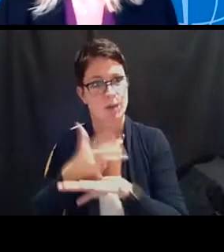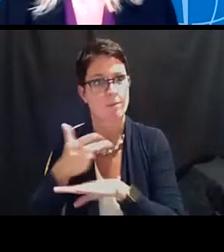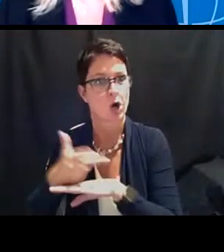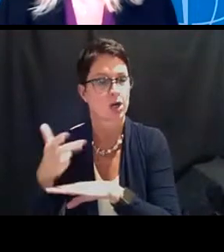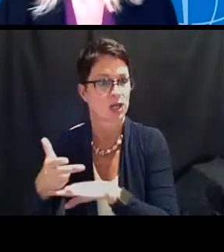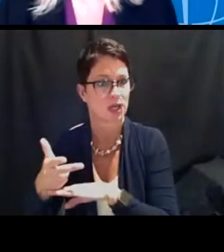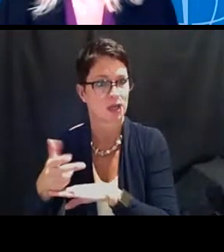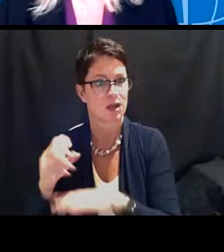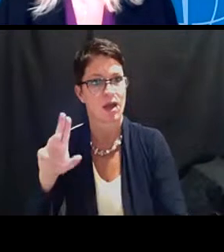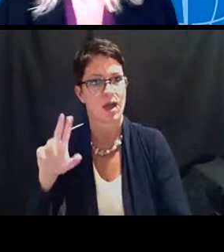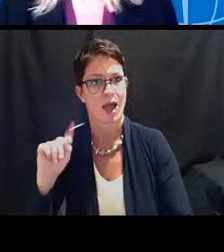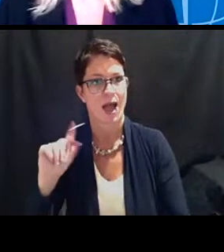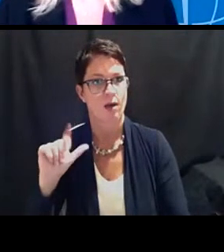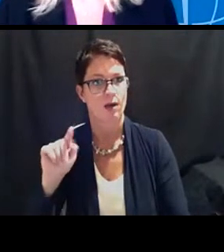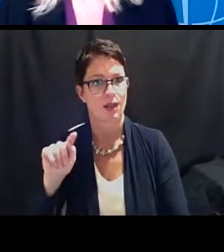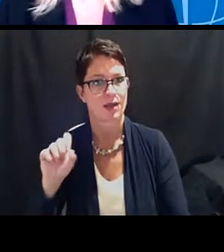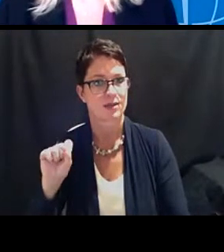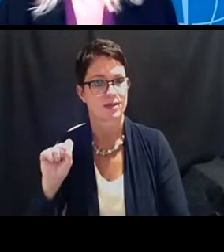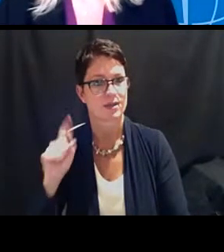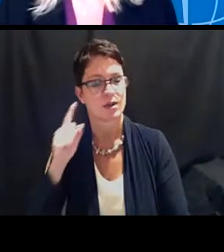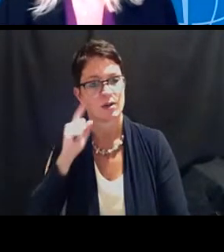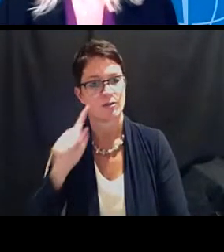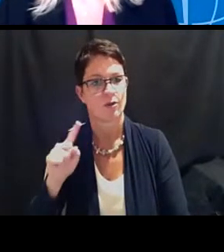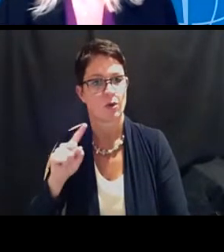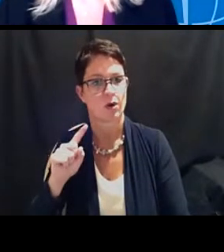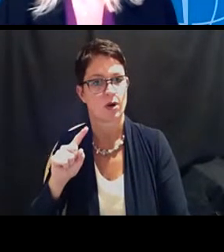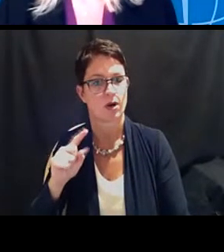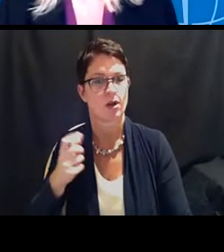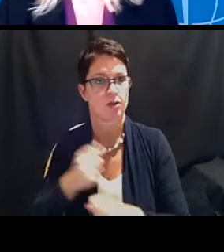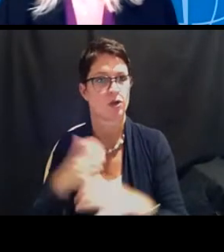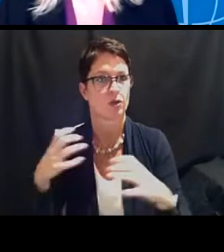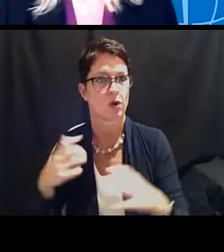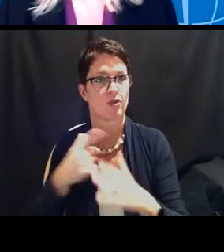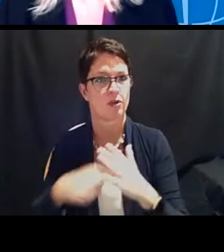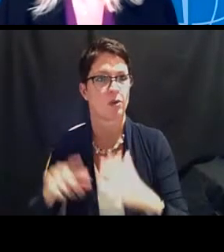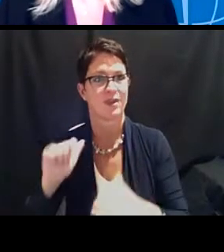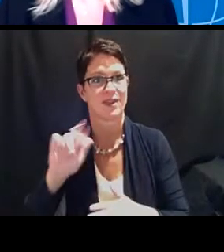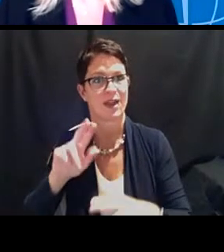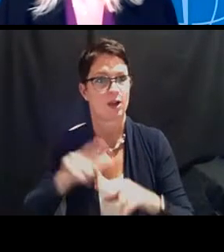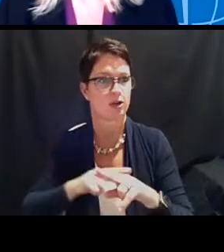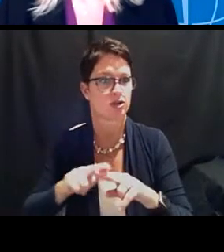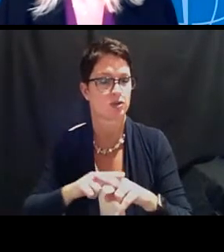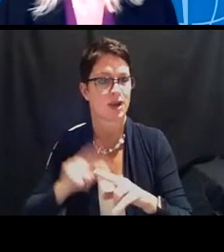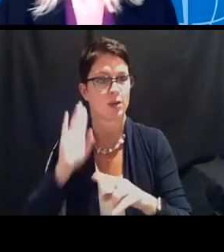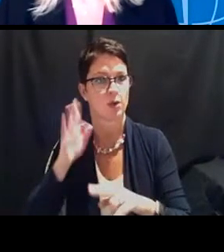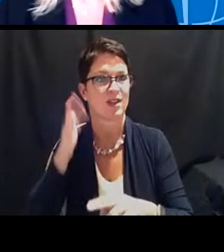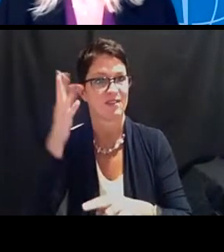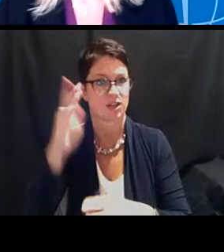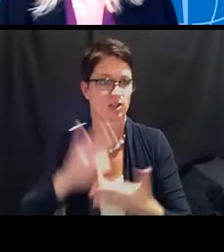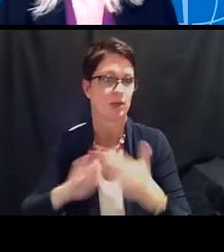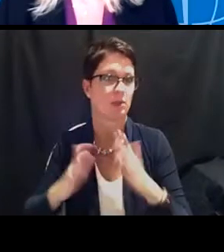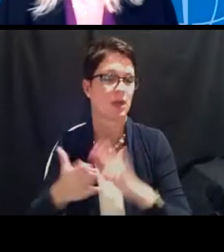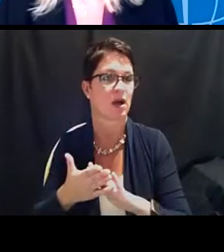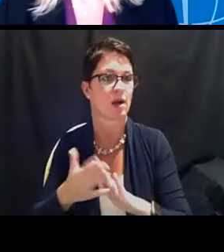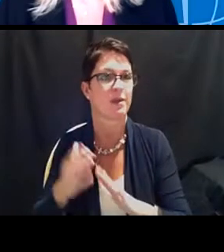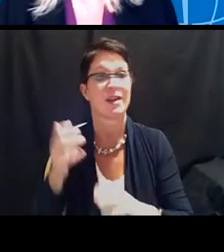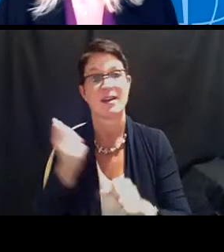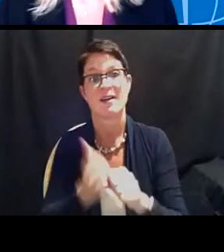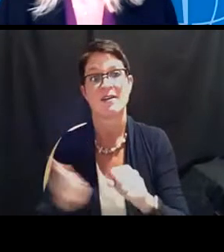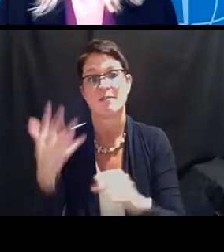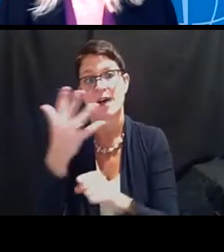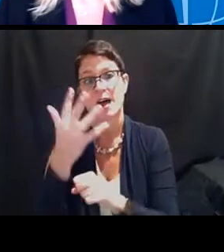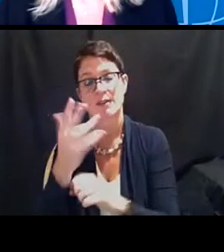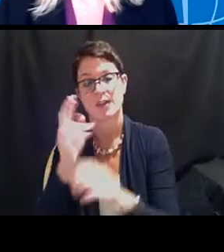outlets for the visionary growth of what this airtrain development will eventually become. What it will be in 5